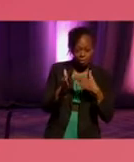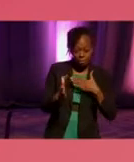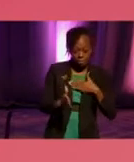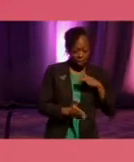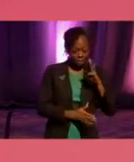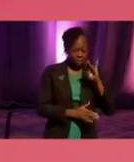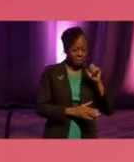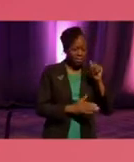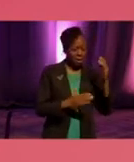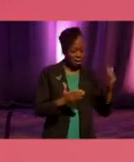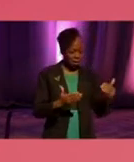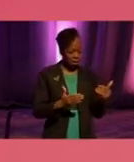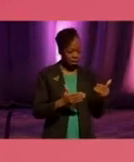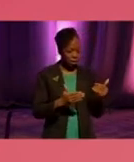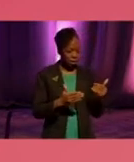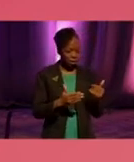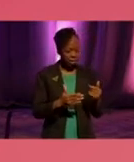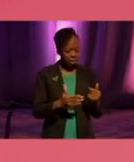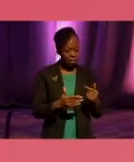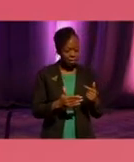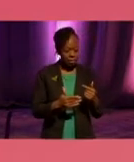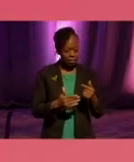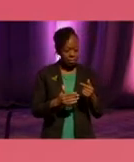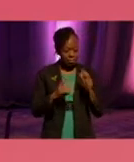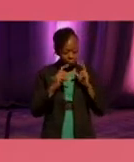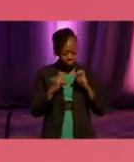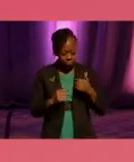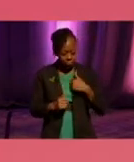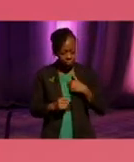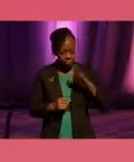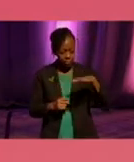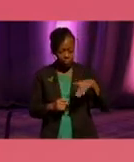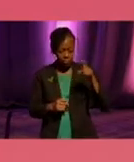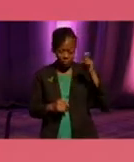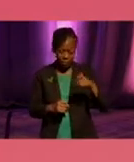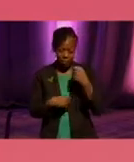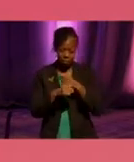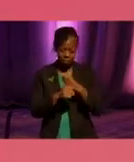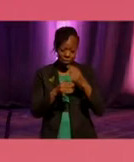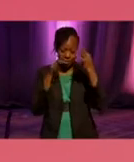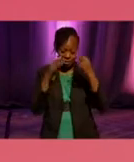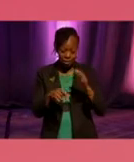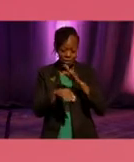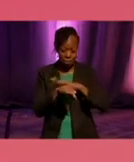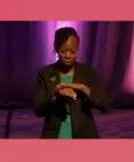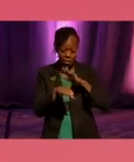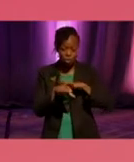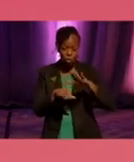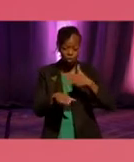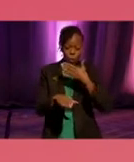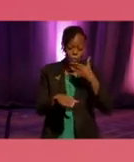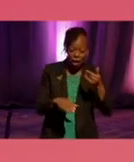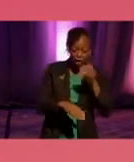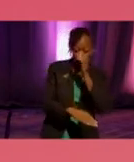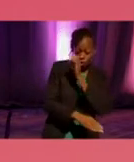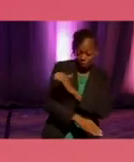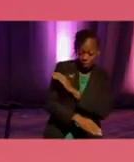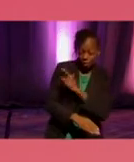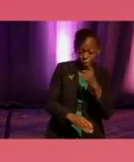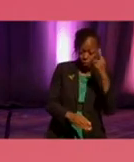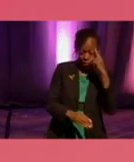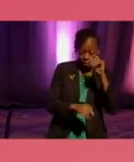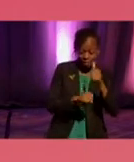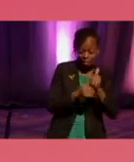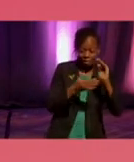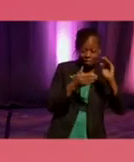decisions based on your better clinical judgment as opposed to your subconscious stereotypes. I think as a clinician, we